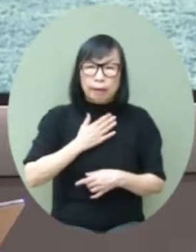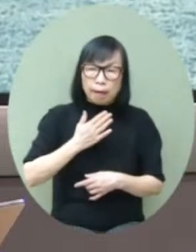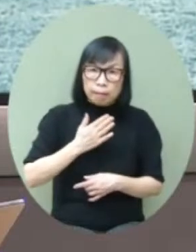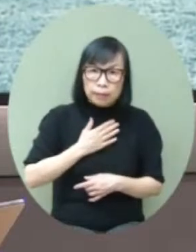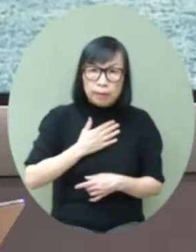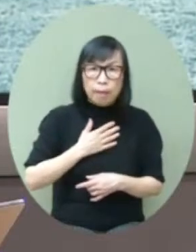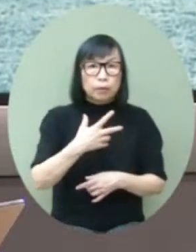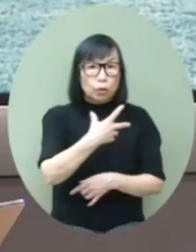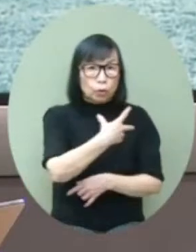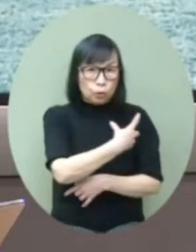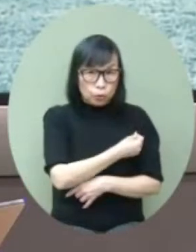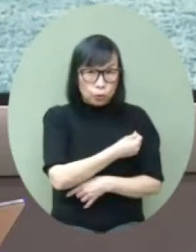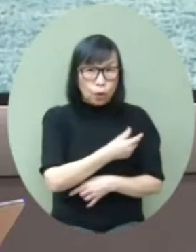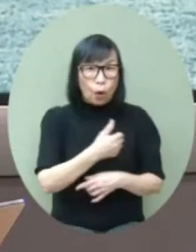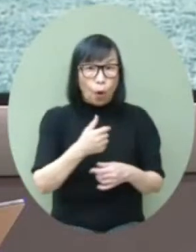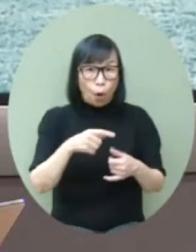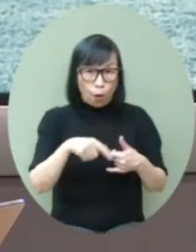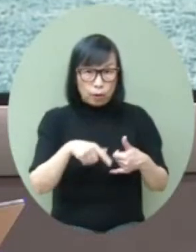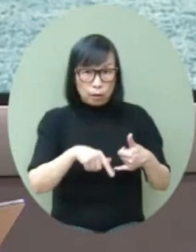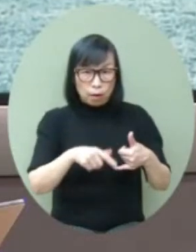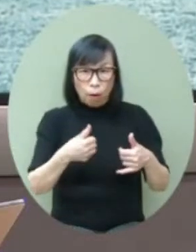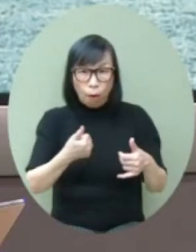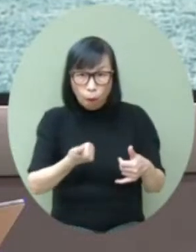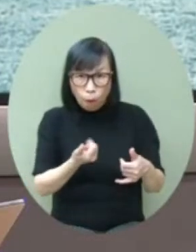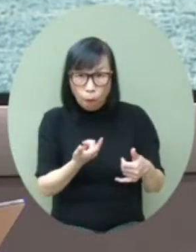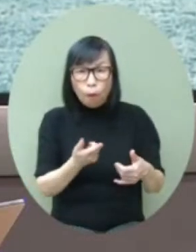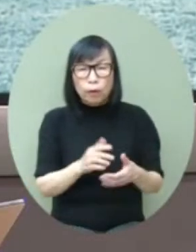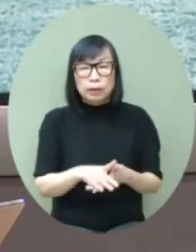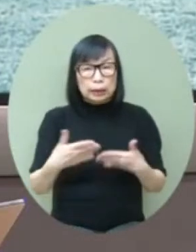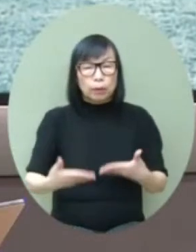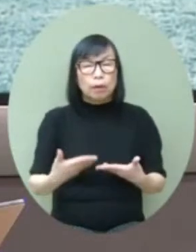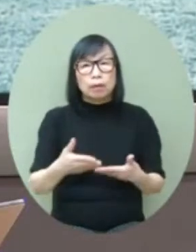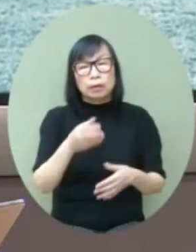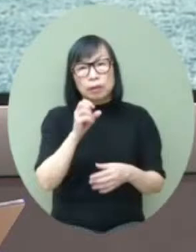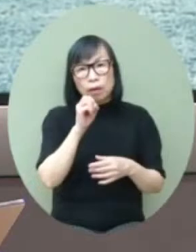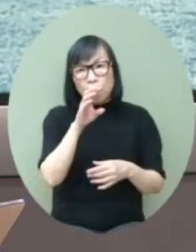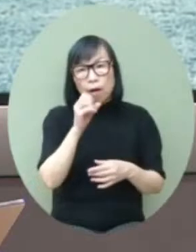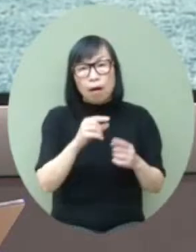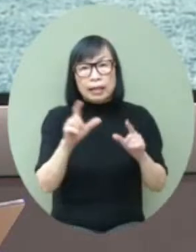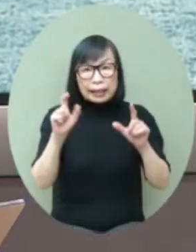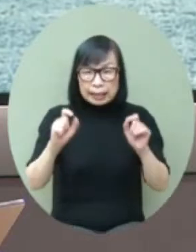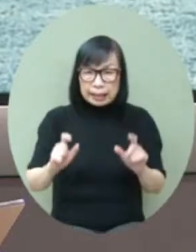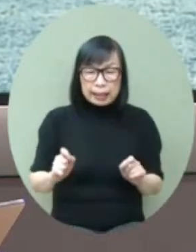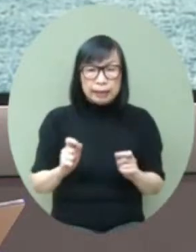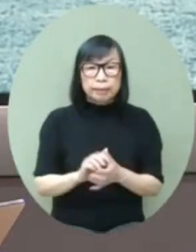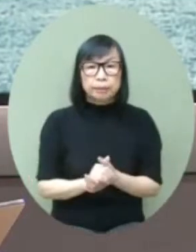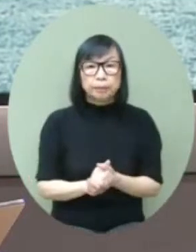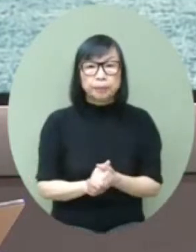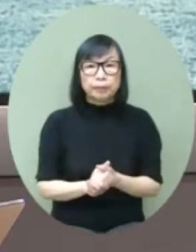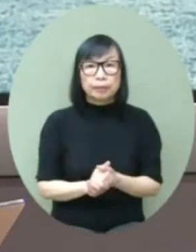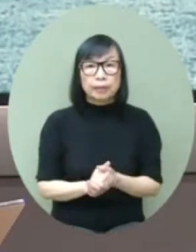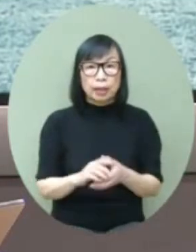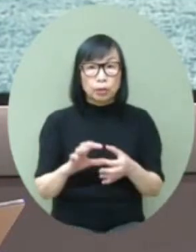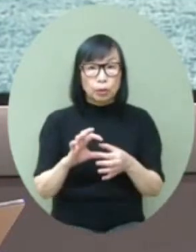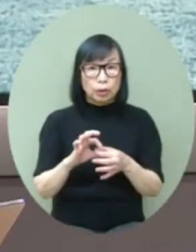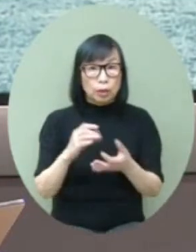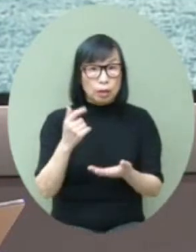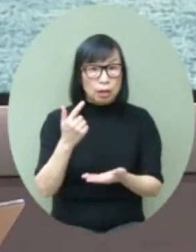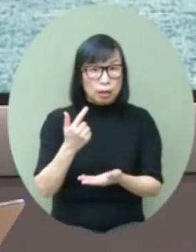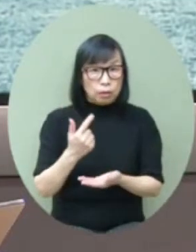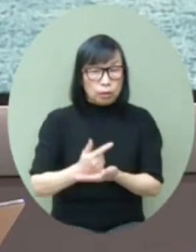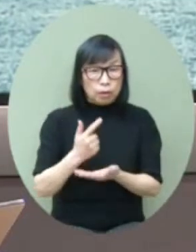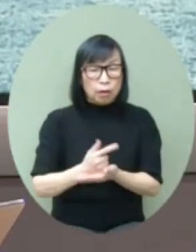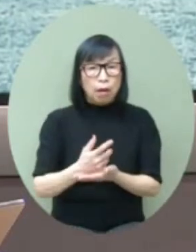or any misgivings about the vaccination, I'd like to explain to the members of the public that at